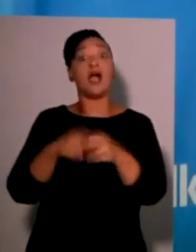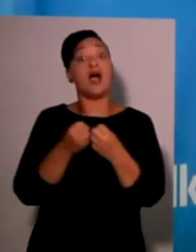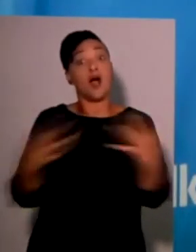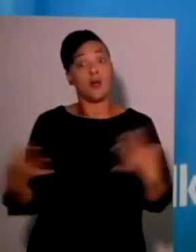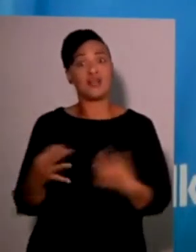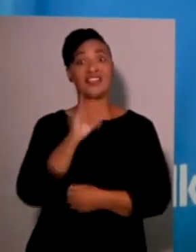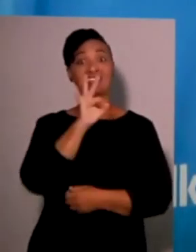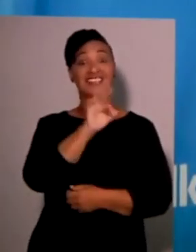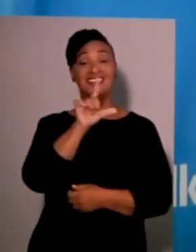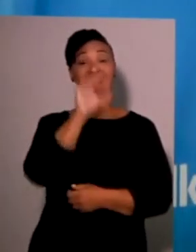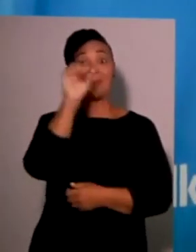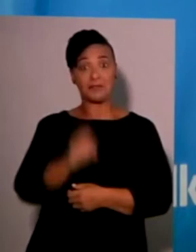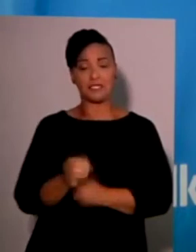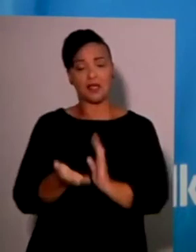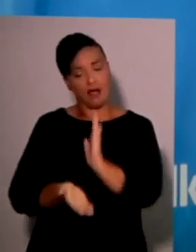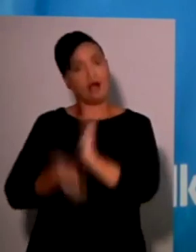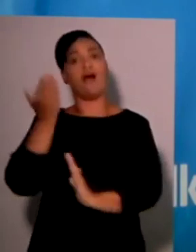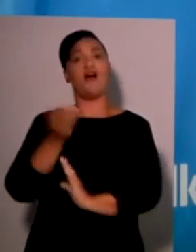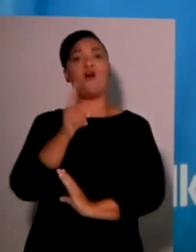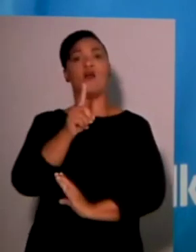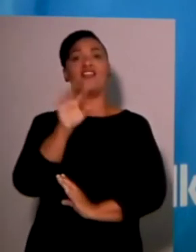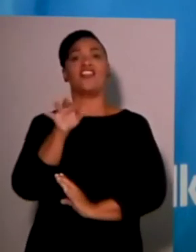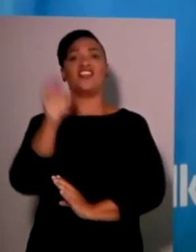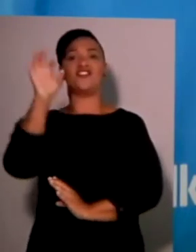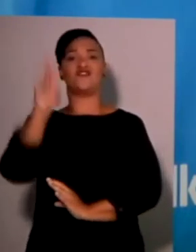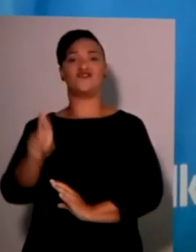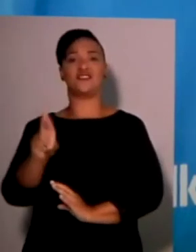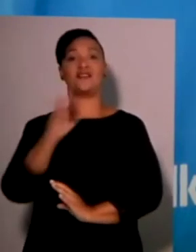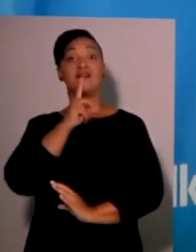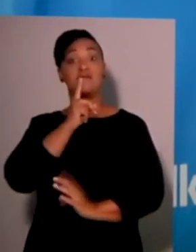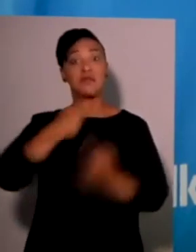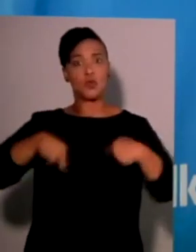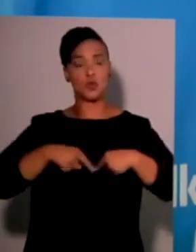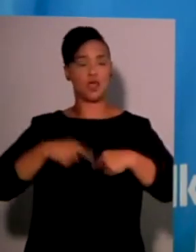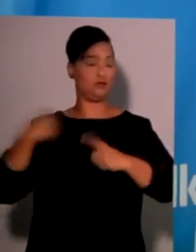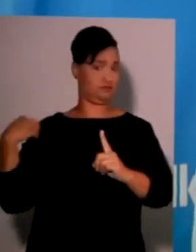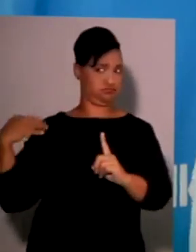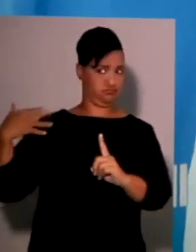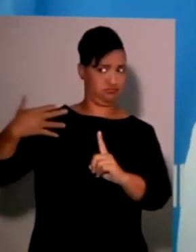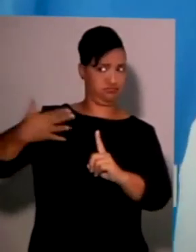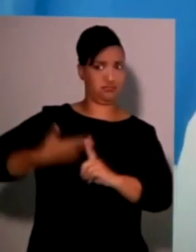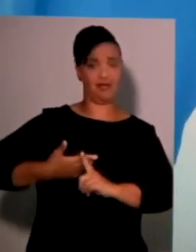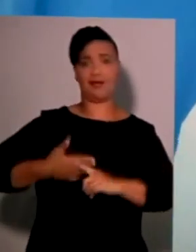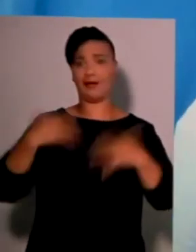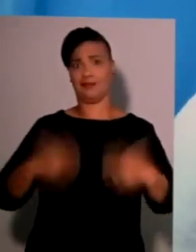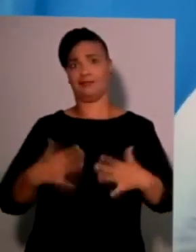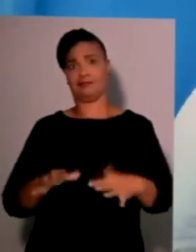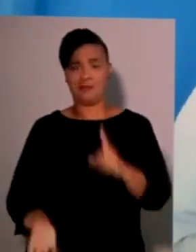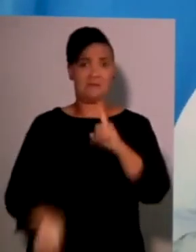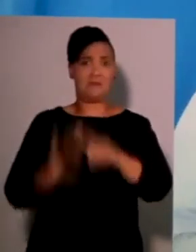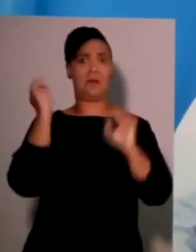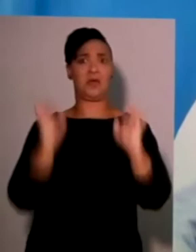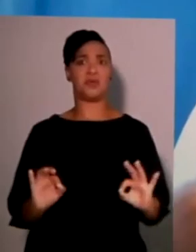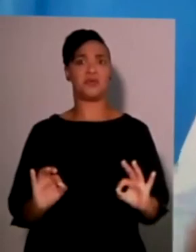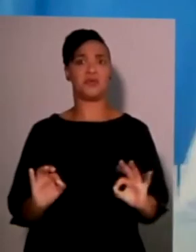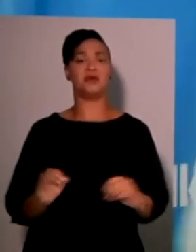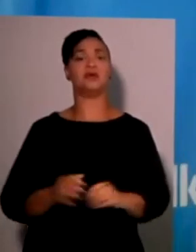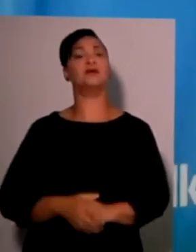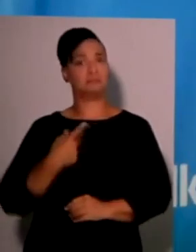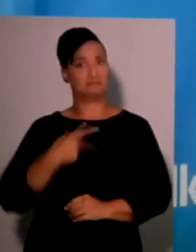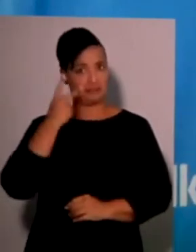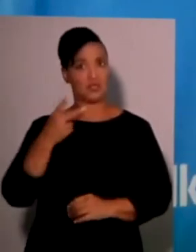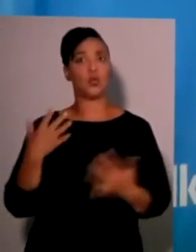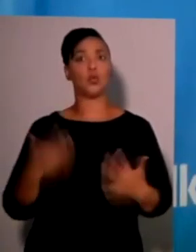to 113 Rand, which is the highest blended ARPU in the history of Telkom Mobile. We also saw a huge growth